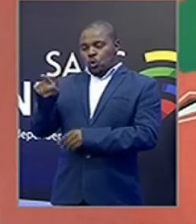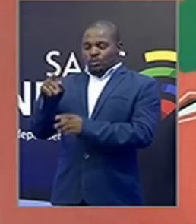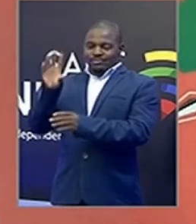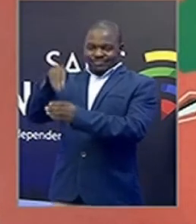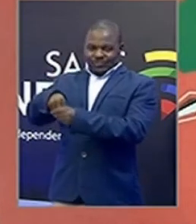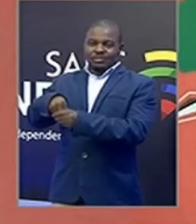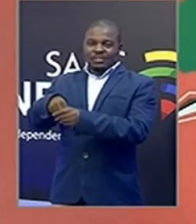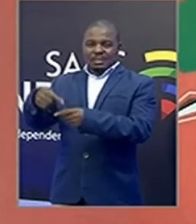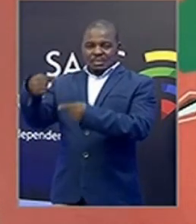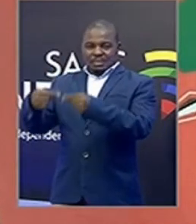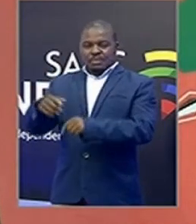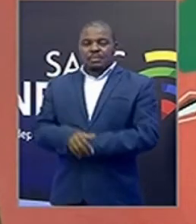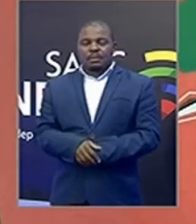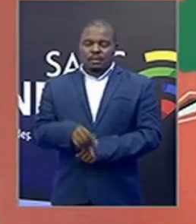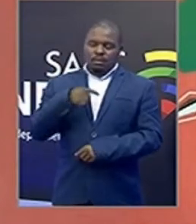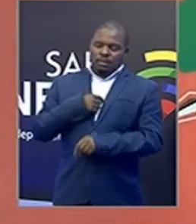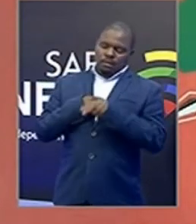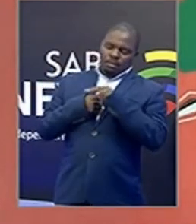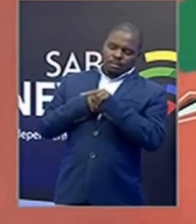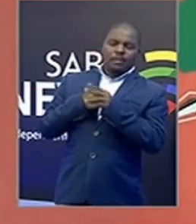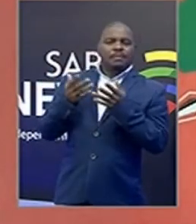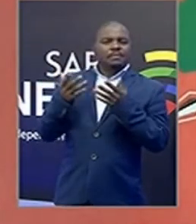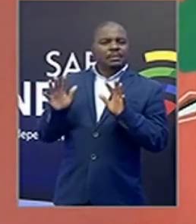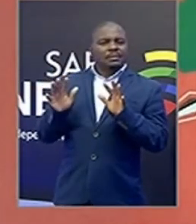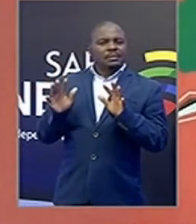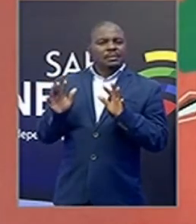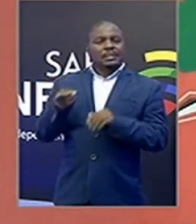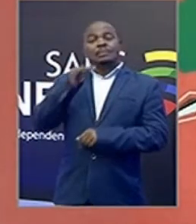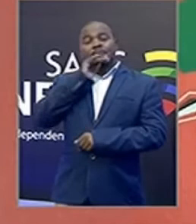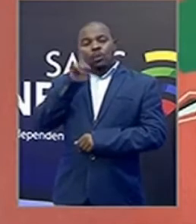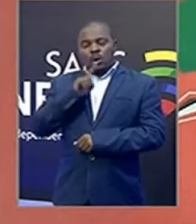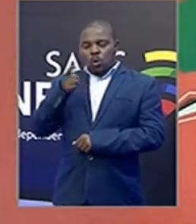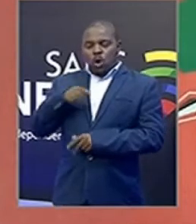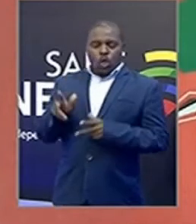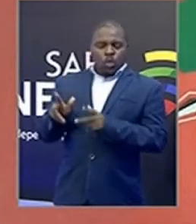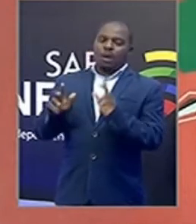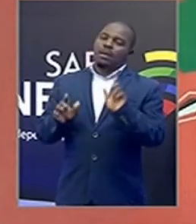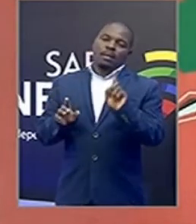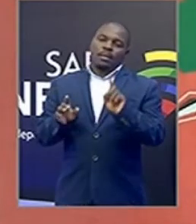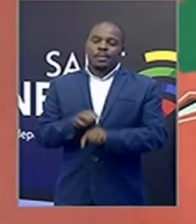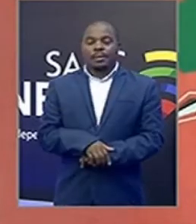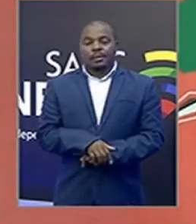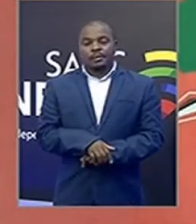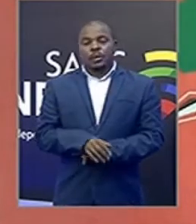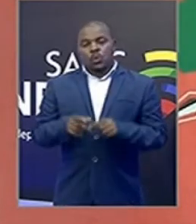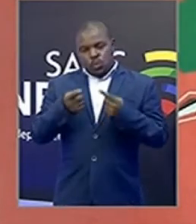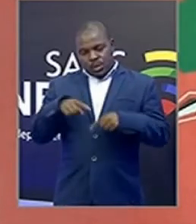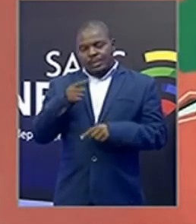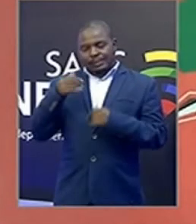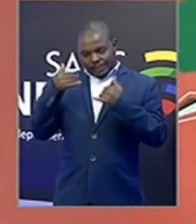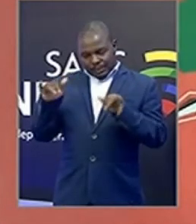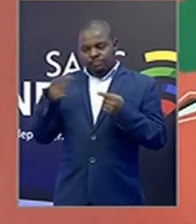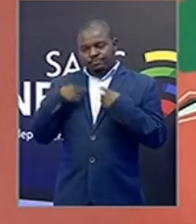And having made such an observation, it doesn't mean we must stay away from it. We must still